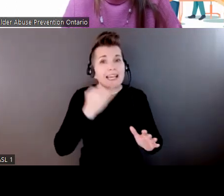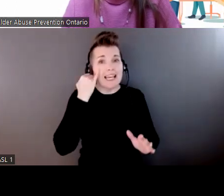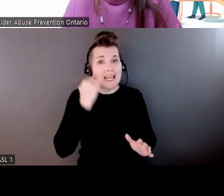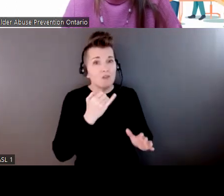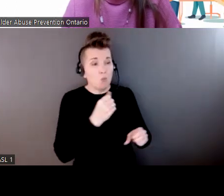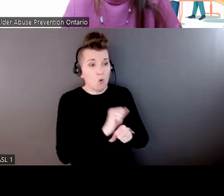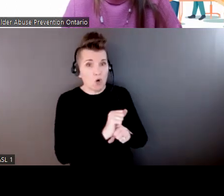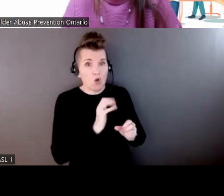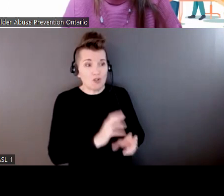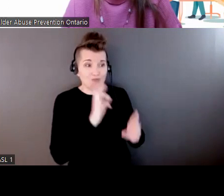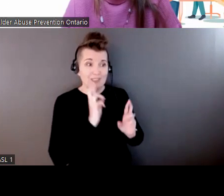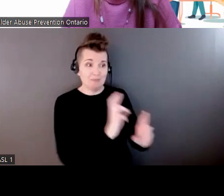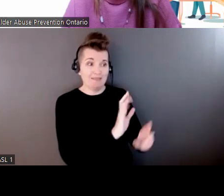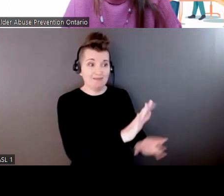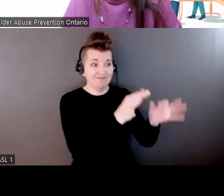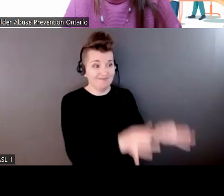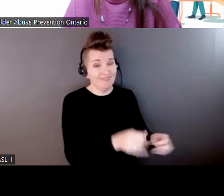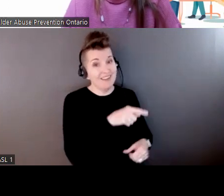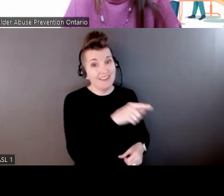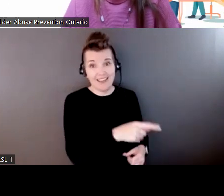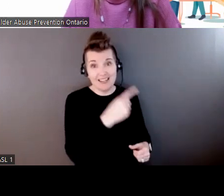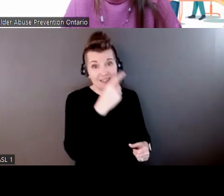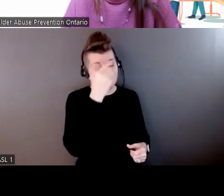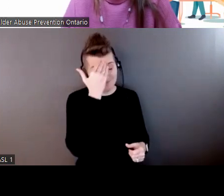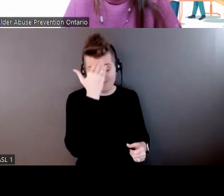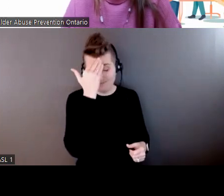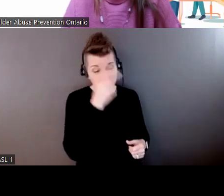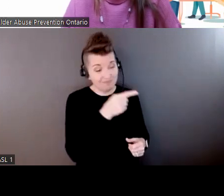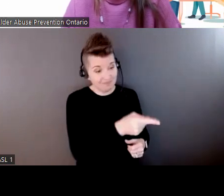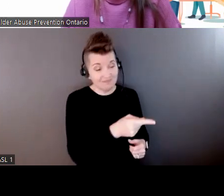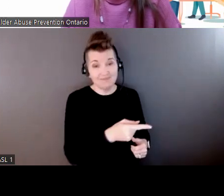decision as long as they are capable, informed, and voluntary.